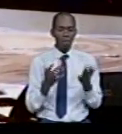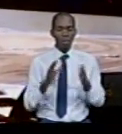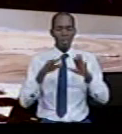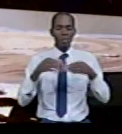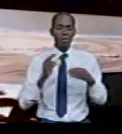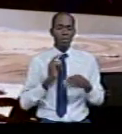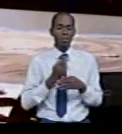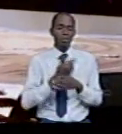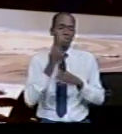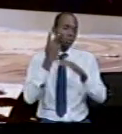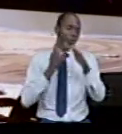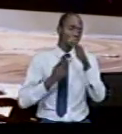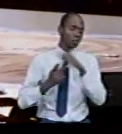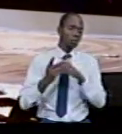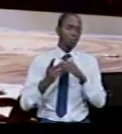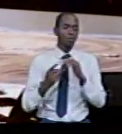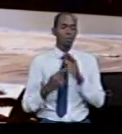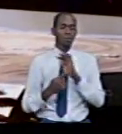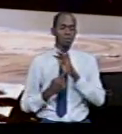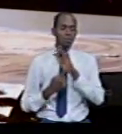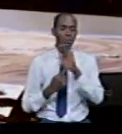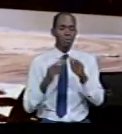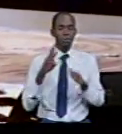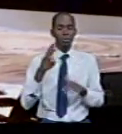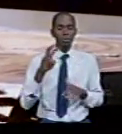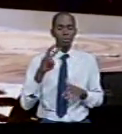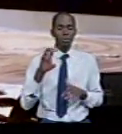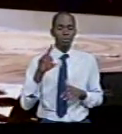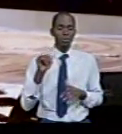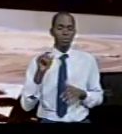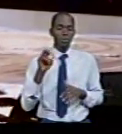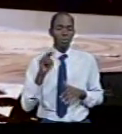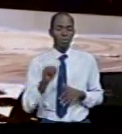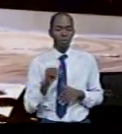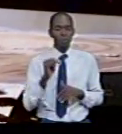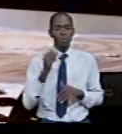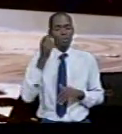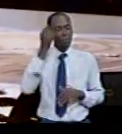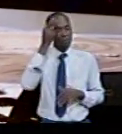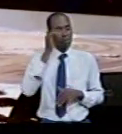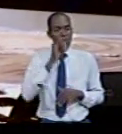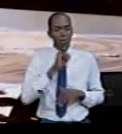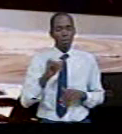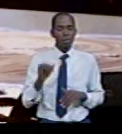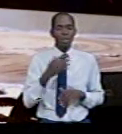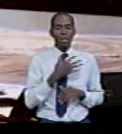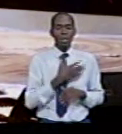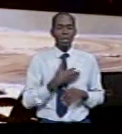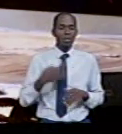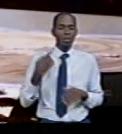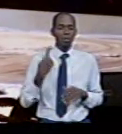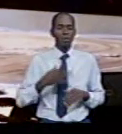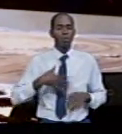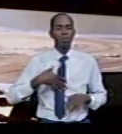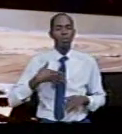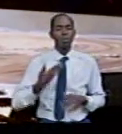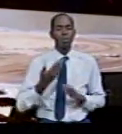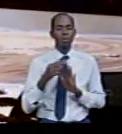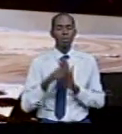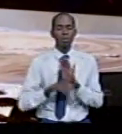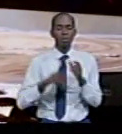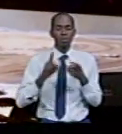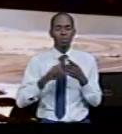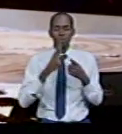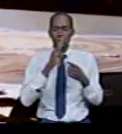vision, revelation, insight, understanding, and the willingness to be obedient to